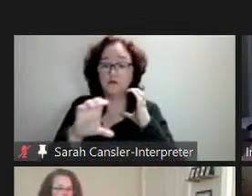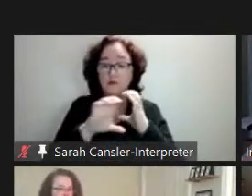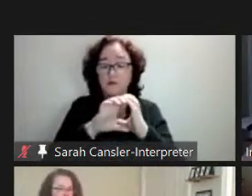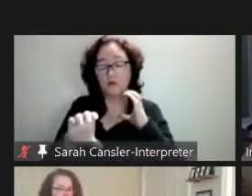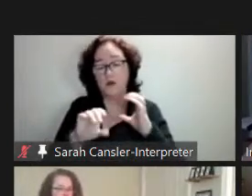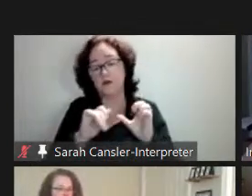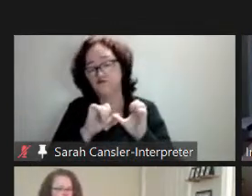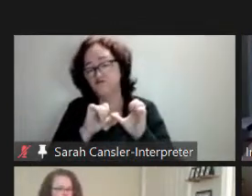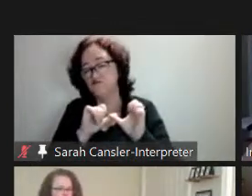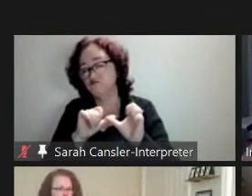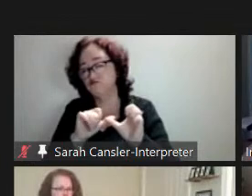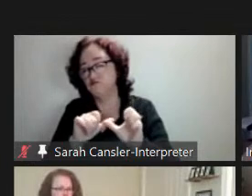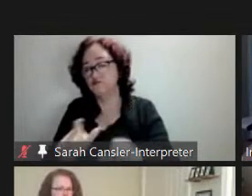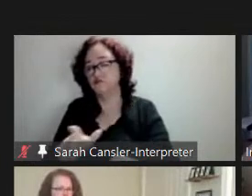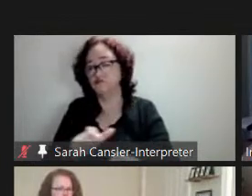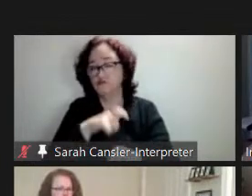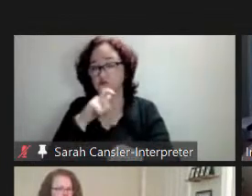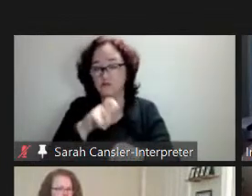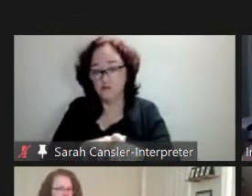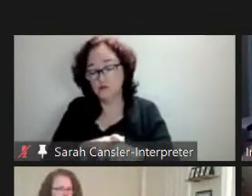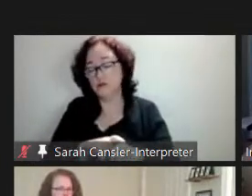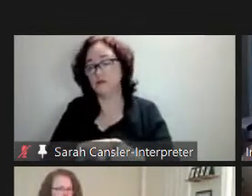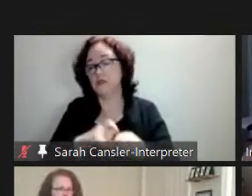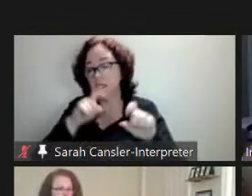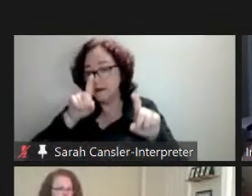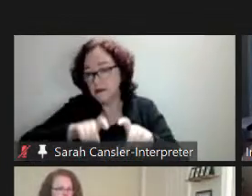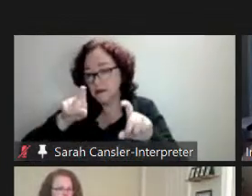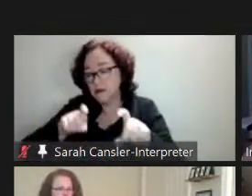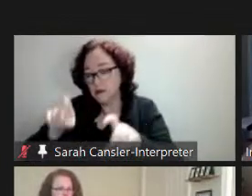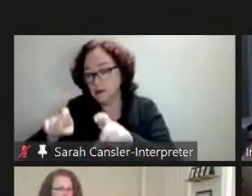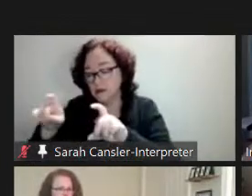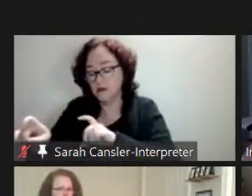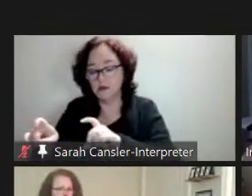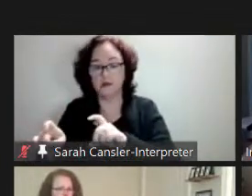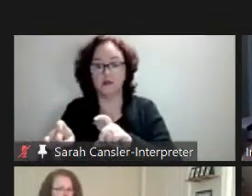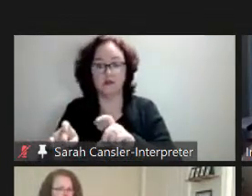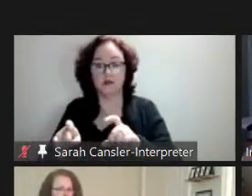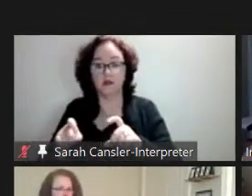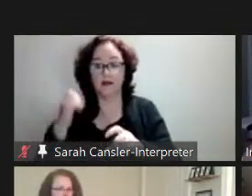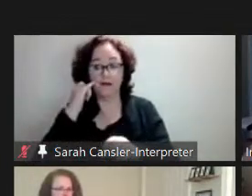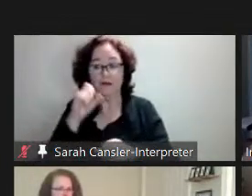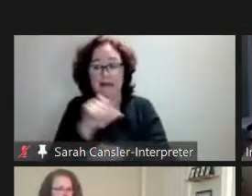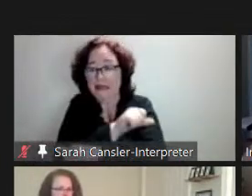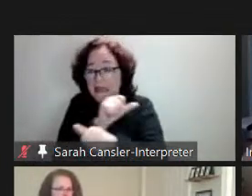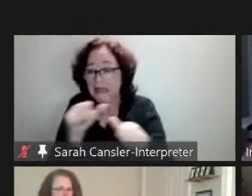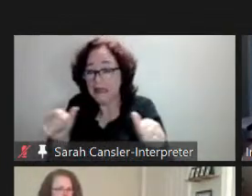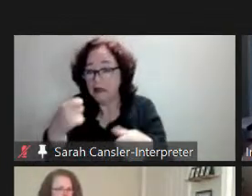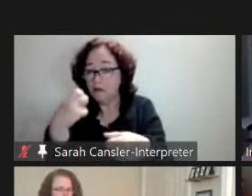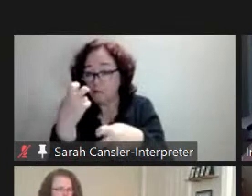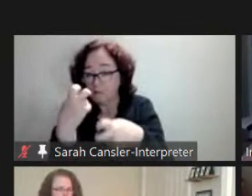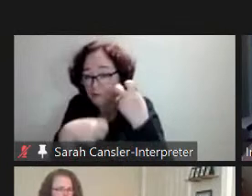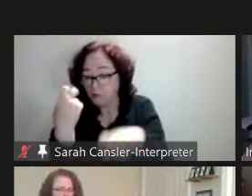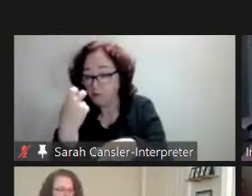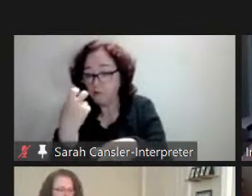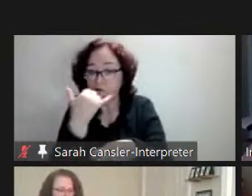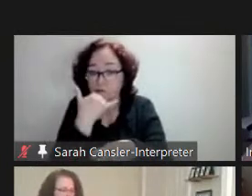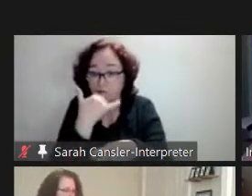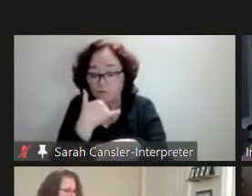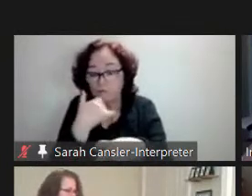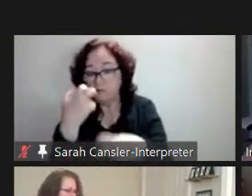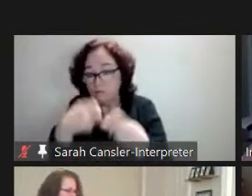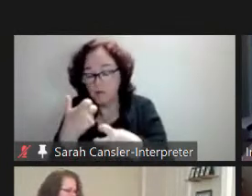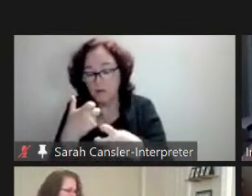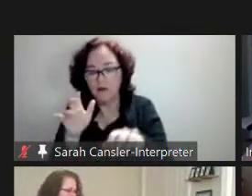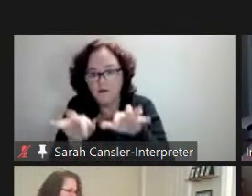to make sure we find all bugs if there's any issues with the car. And then we